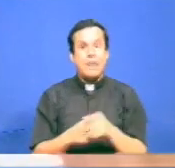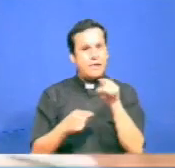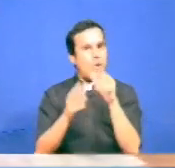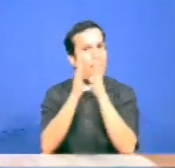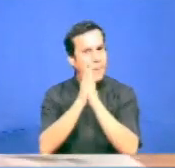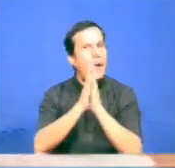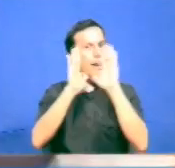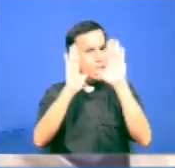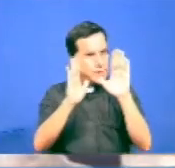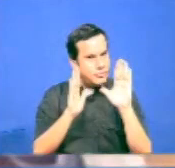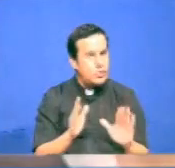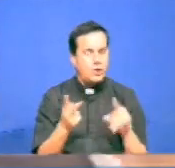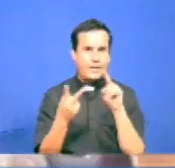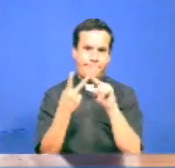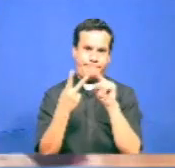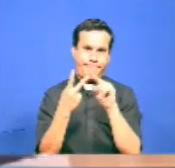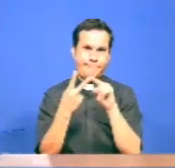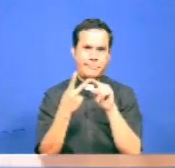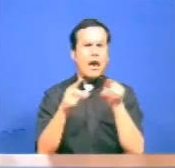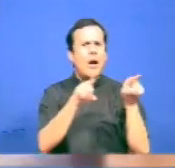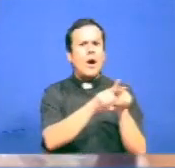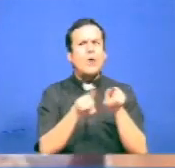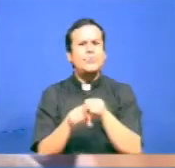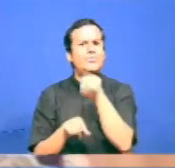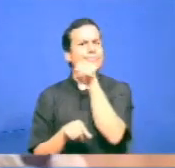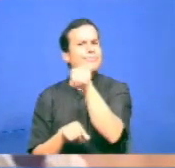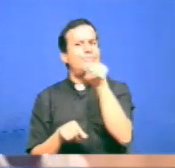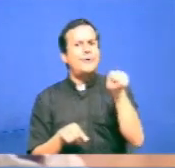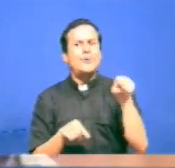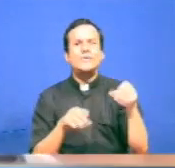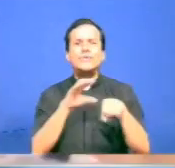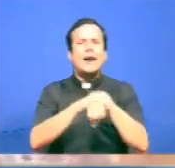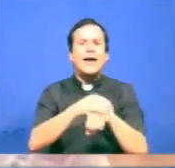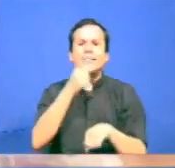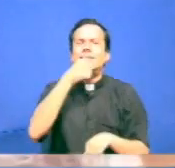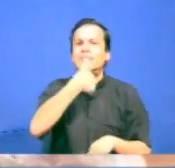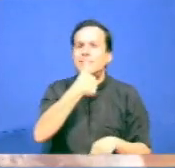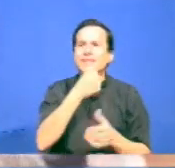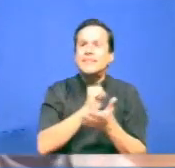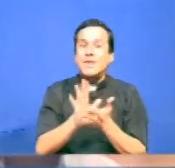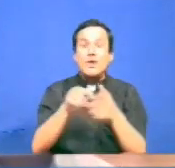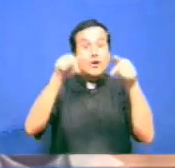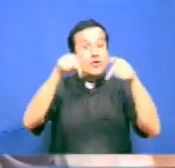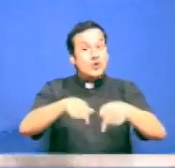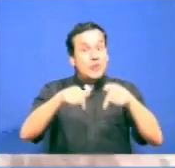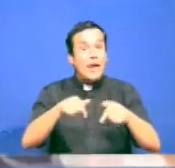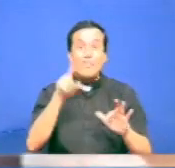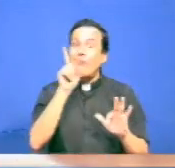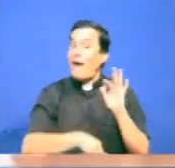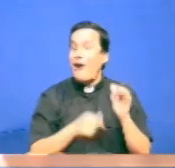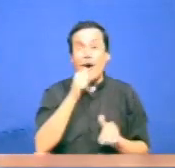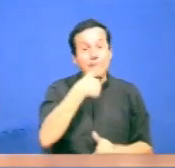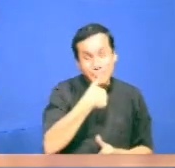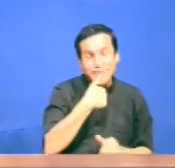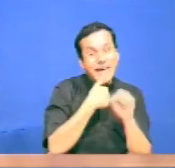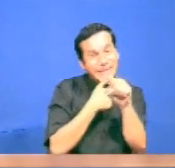all those of us who receive the sacraments, be it Eucharist. Today we have a spiritual union, communion.